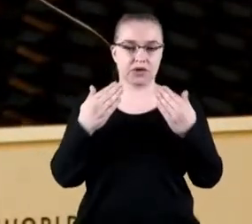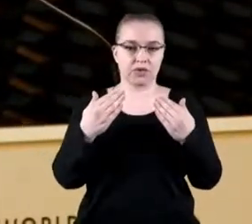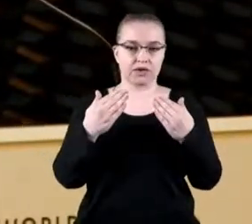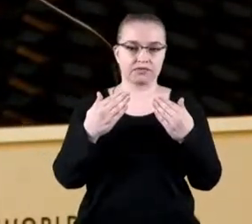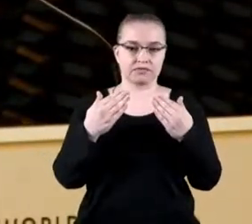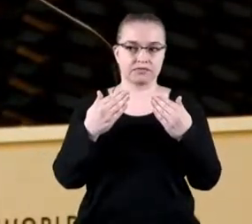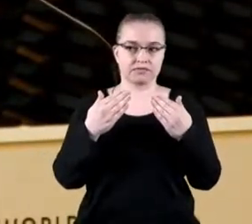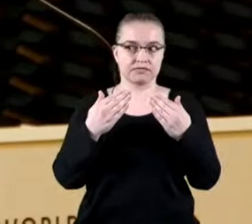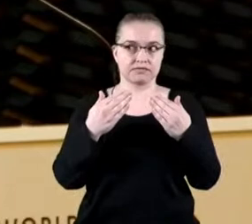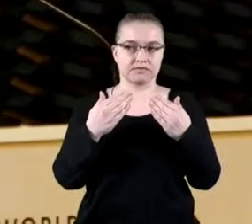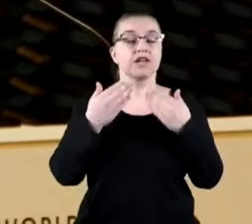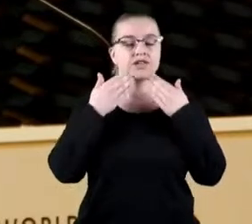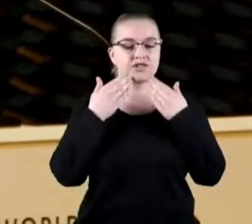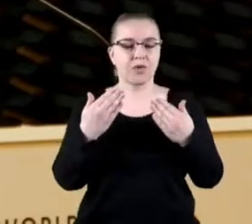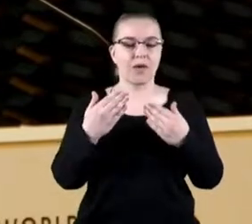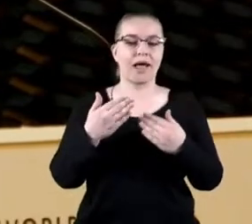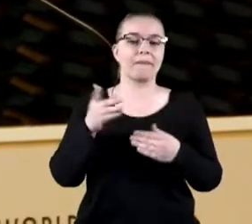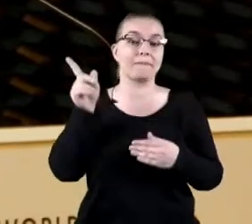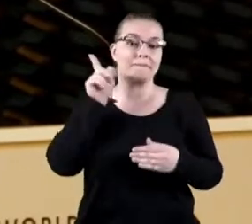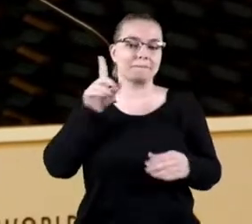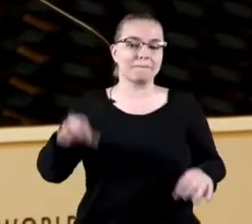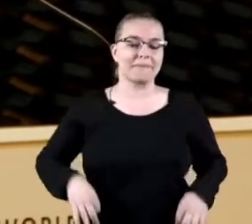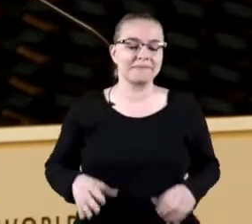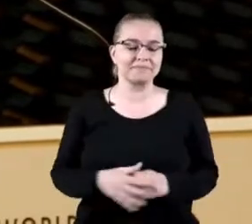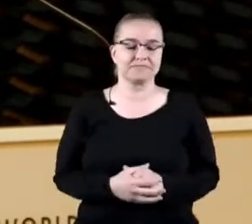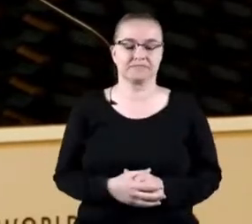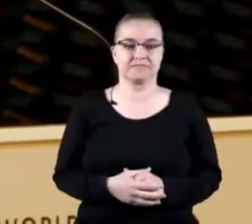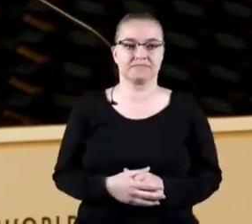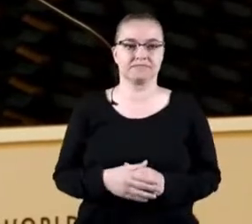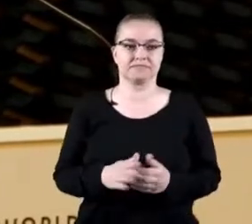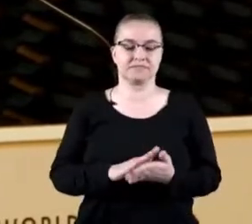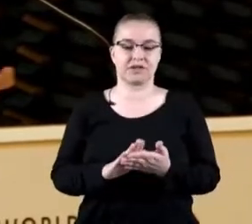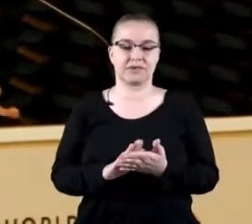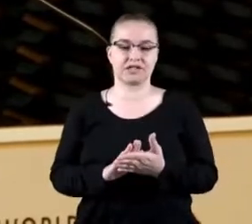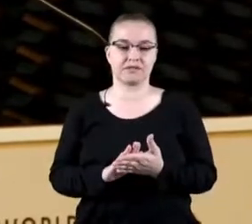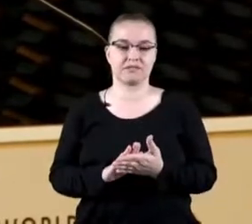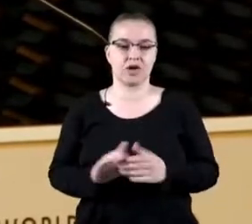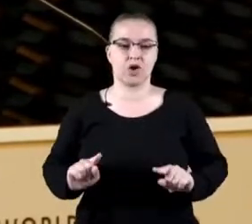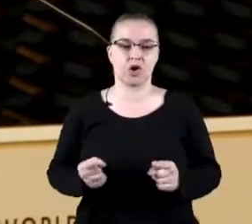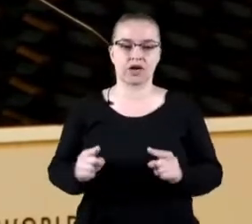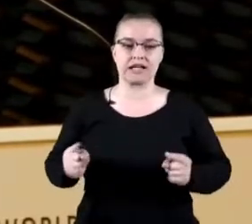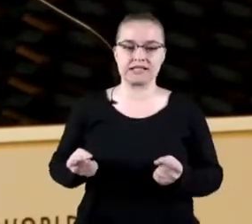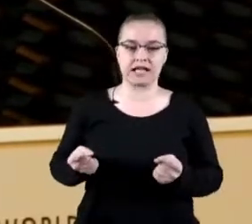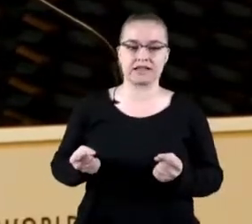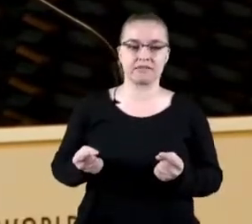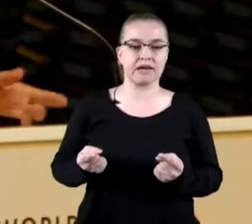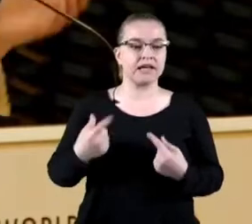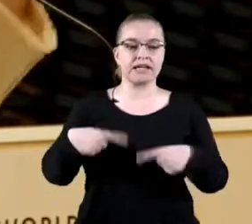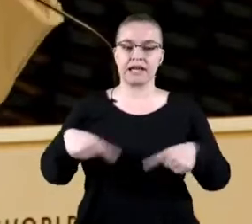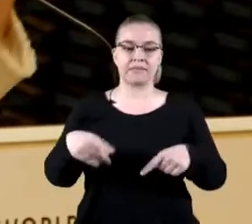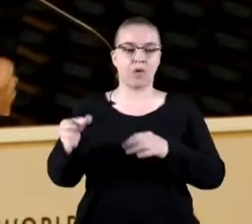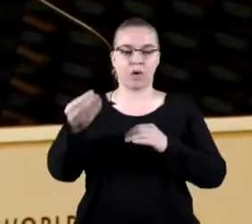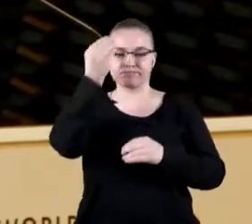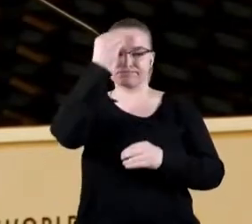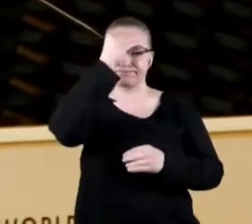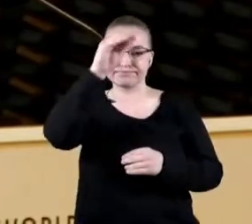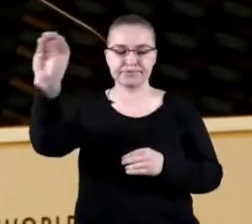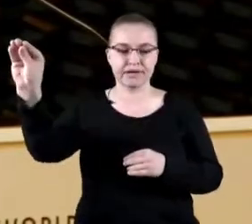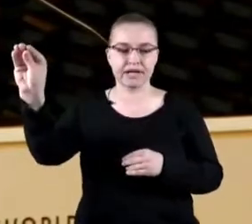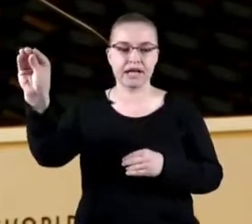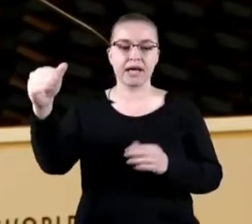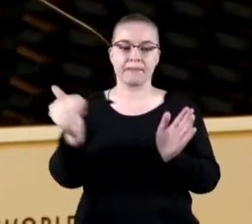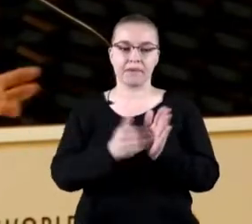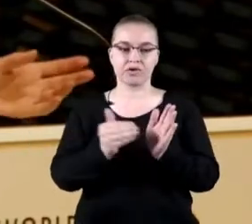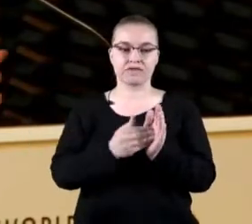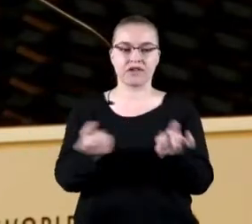Wasik, and apologies from the organization, because we didn't advise that you needed translation. So I